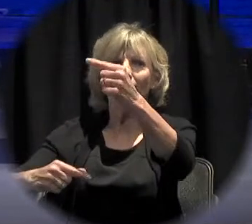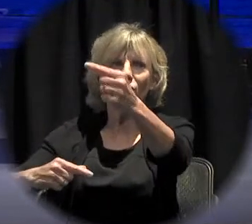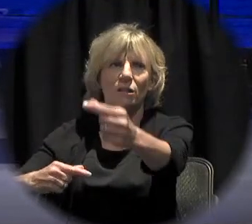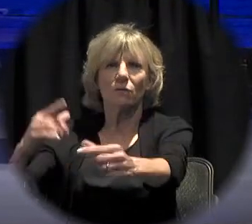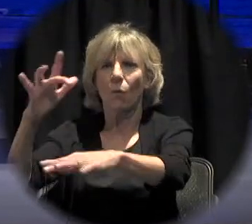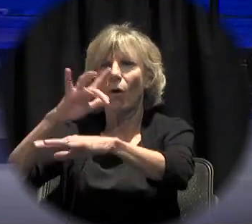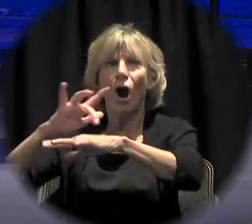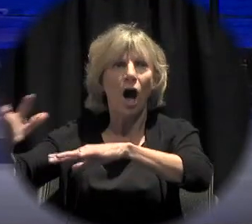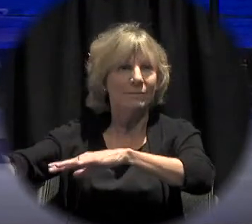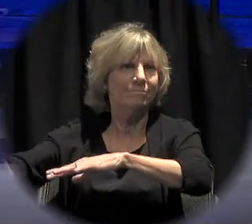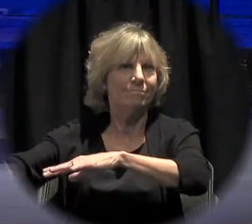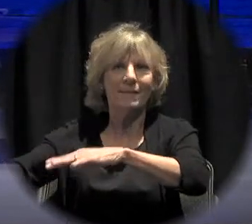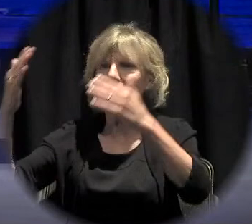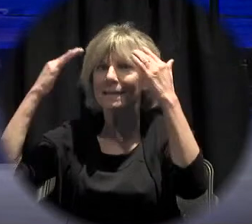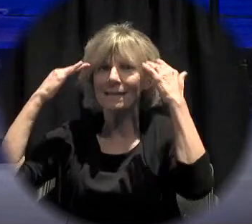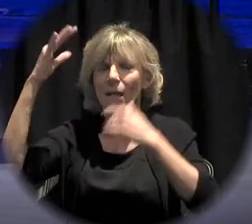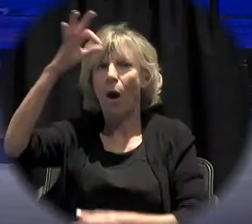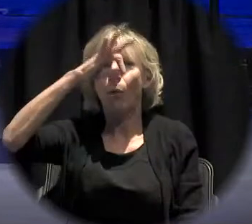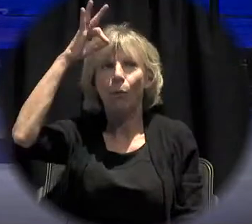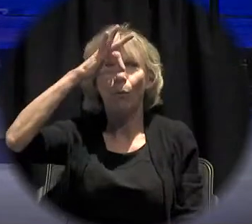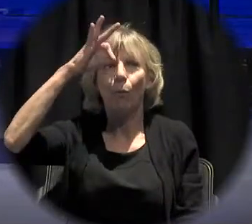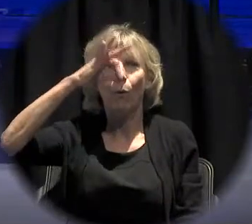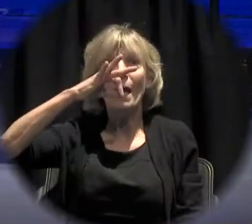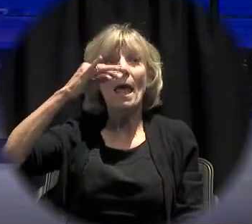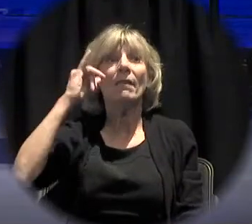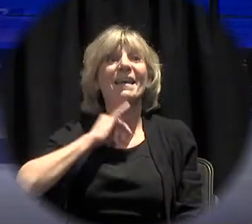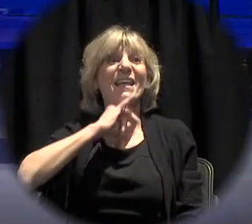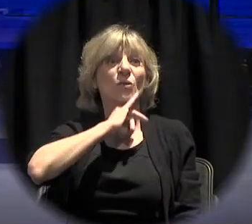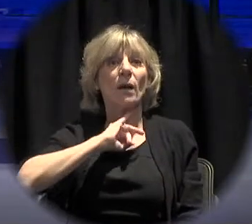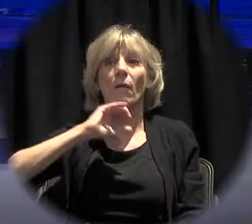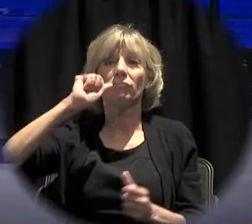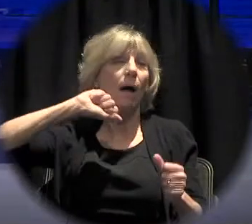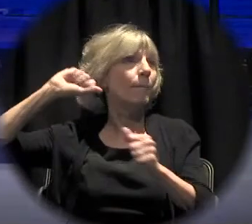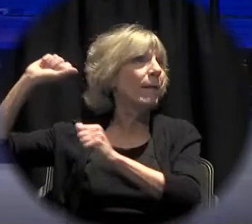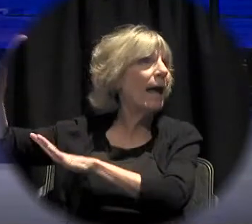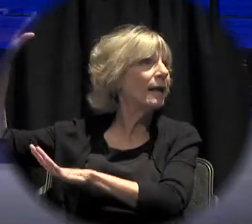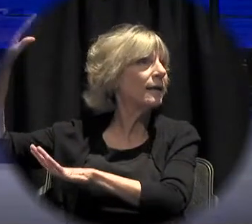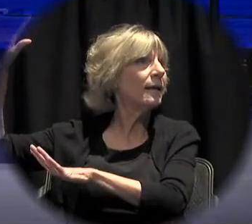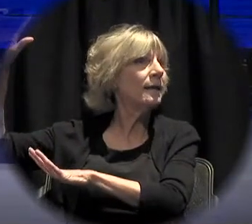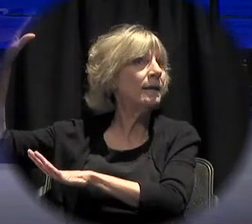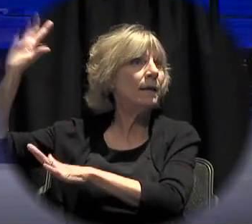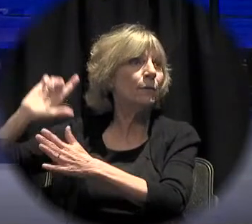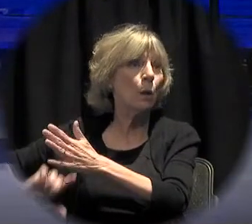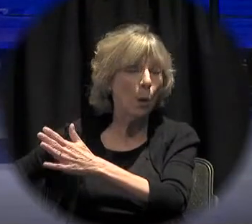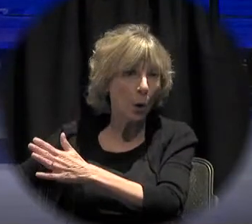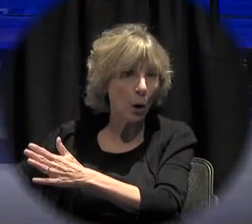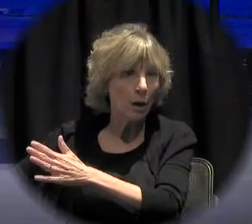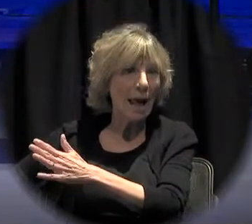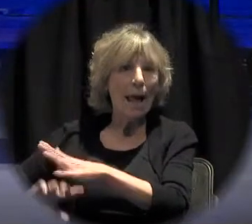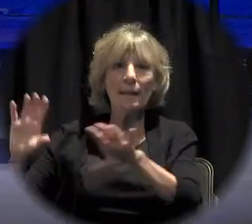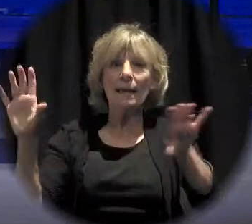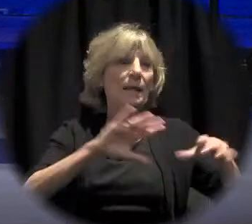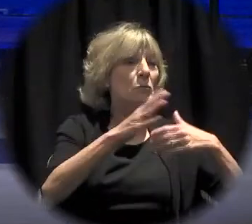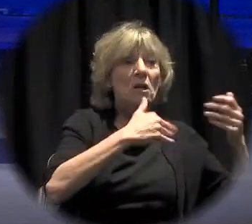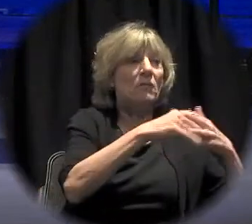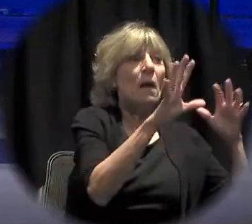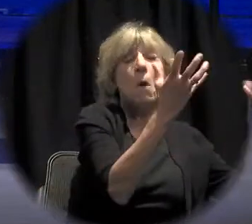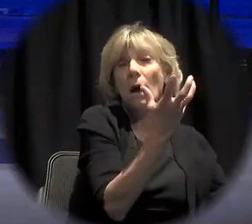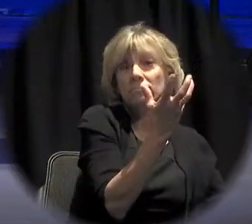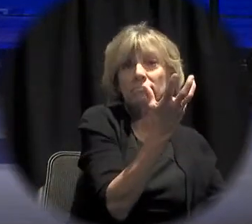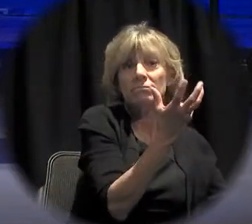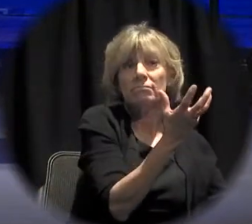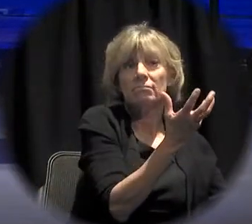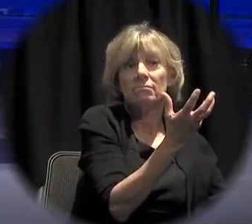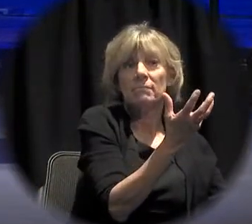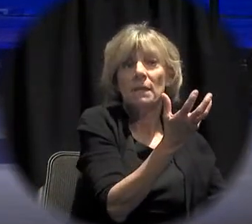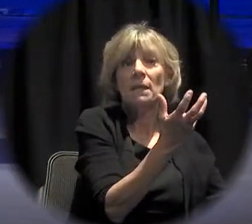And it says that Israel abandoned the Lord and everyone did what was right in his own eyes. This diligent teaching is